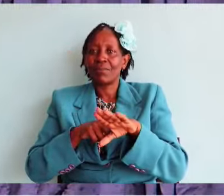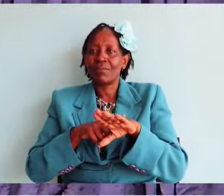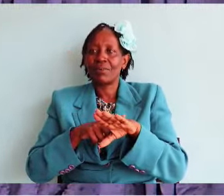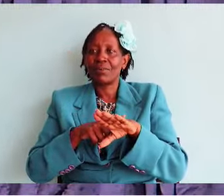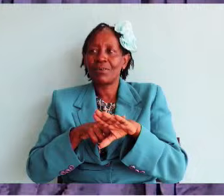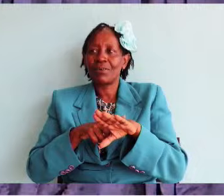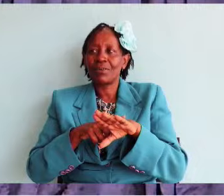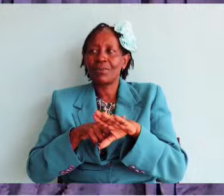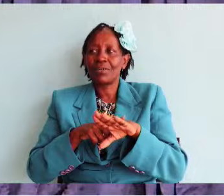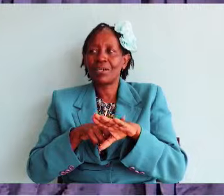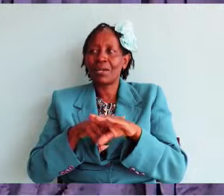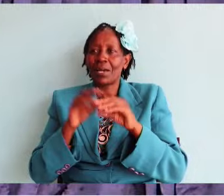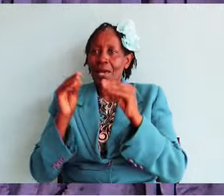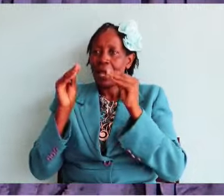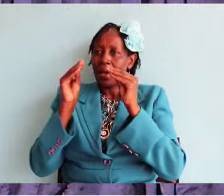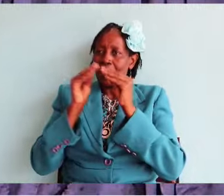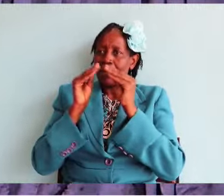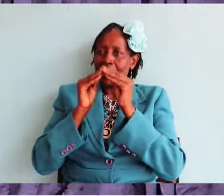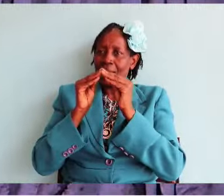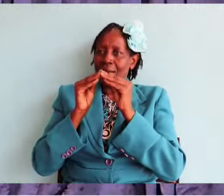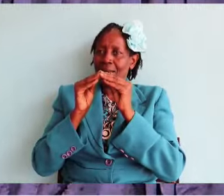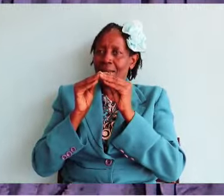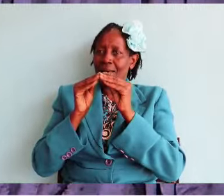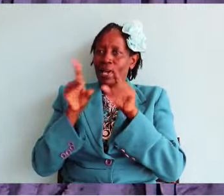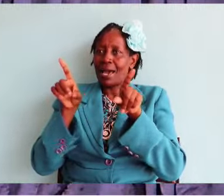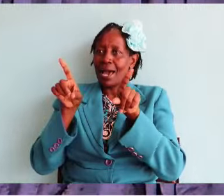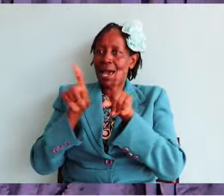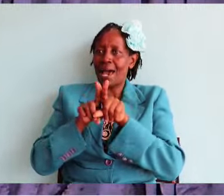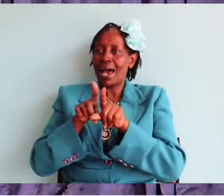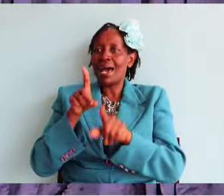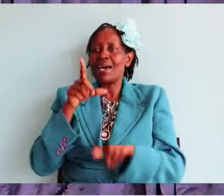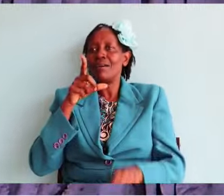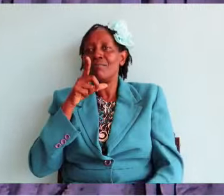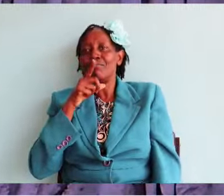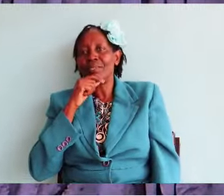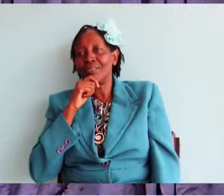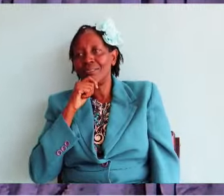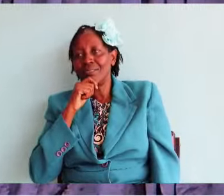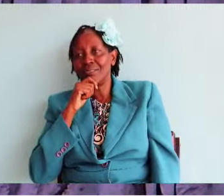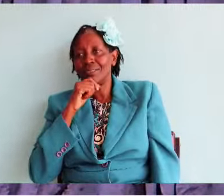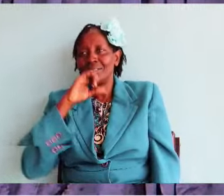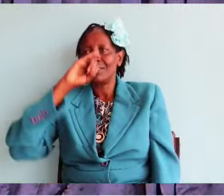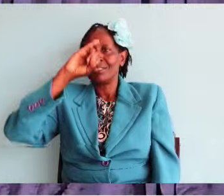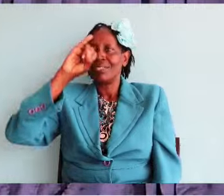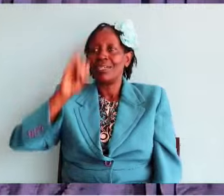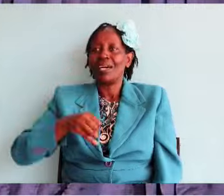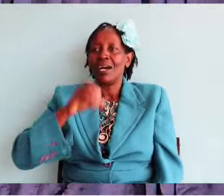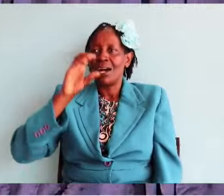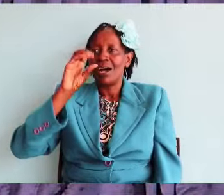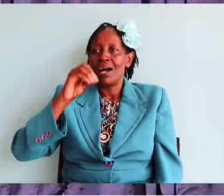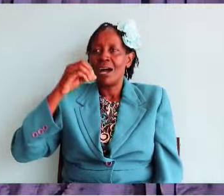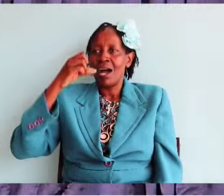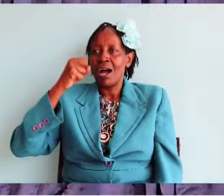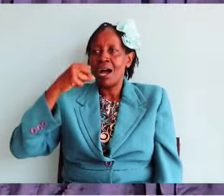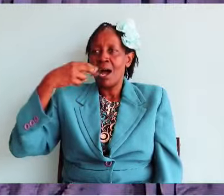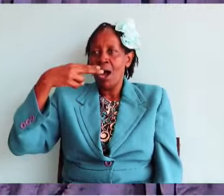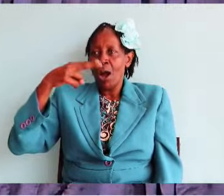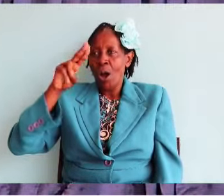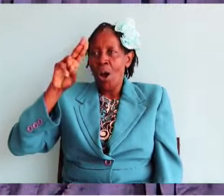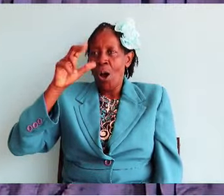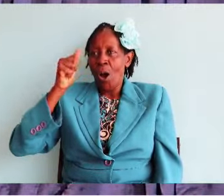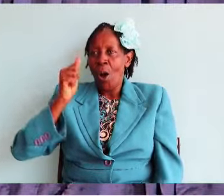Shuja, that is Joshua, Shuja group. In our WhatsApp group, we